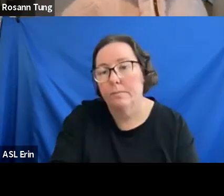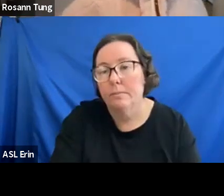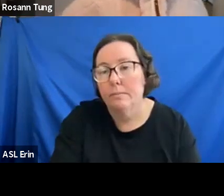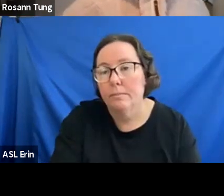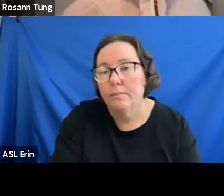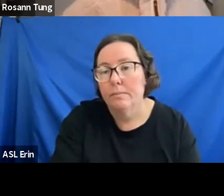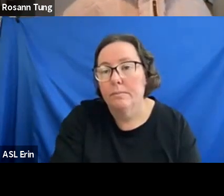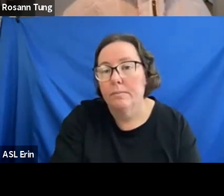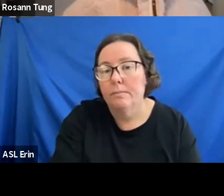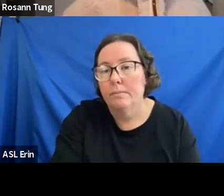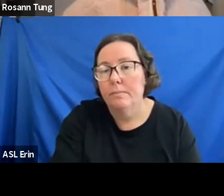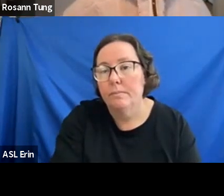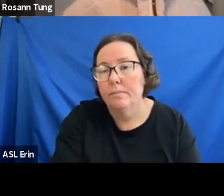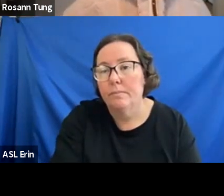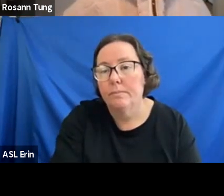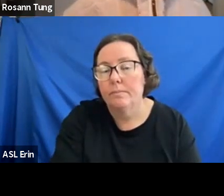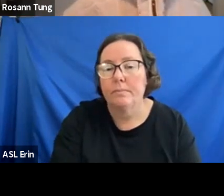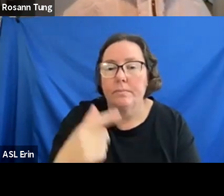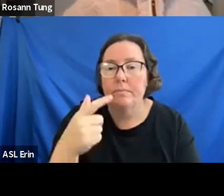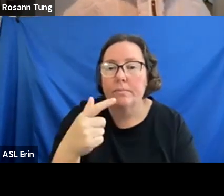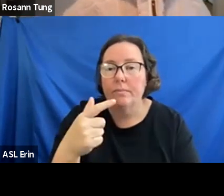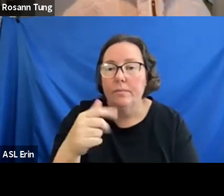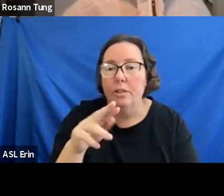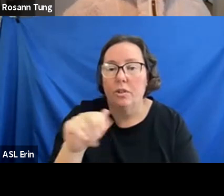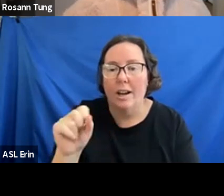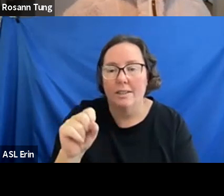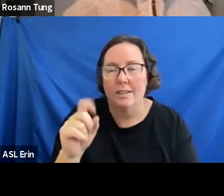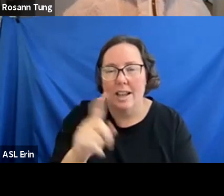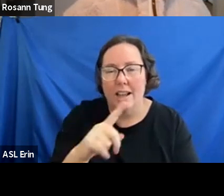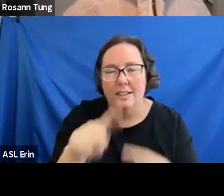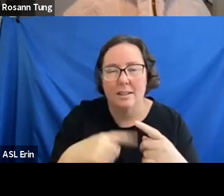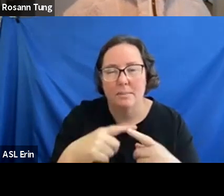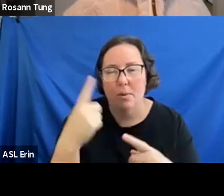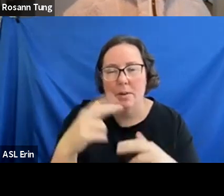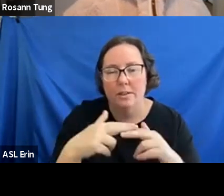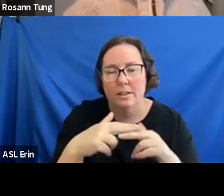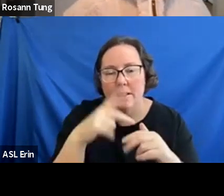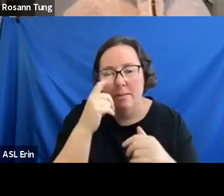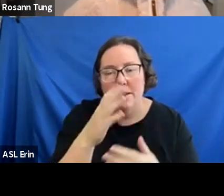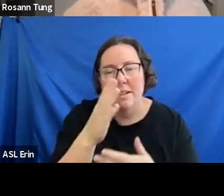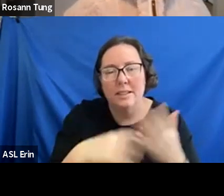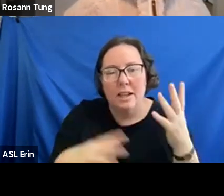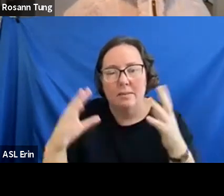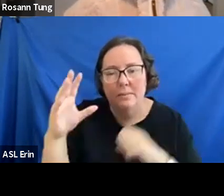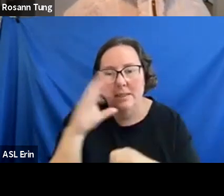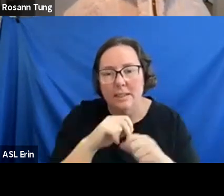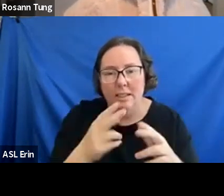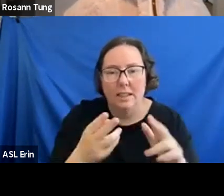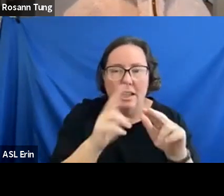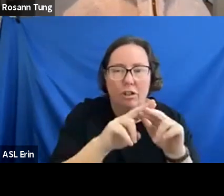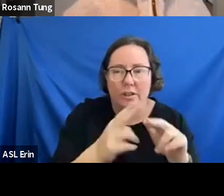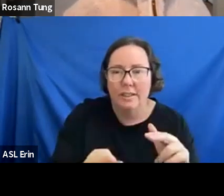I thought I had requested a slide because some schools were missing on the increase or decrease